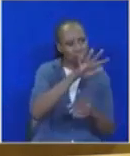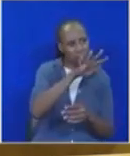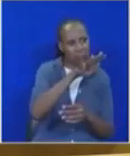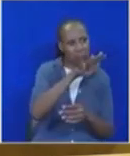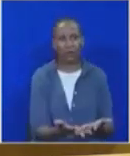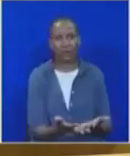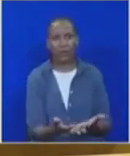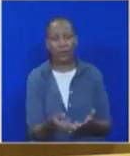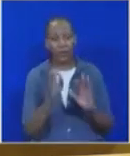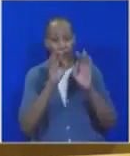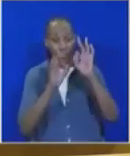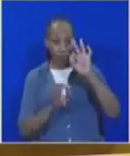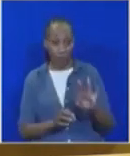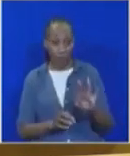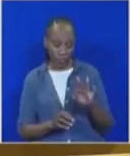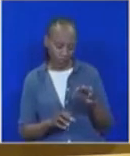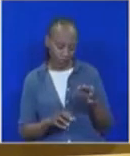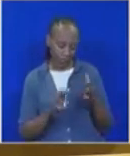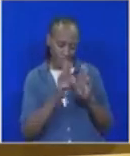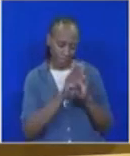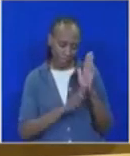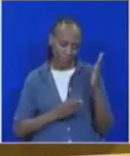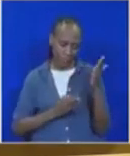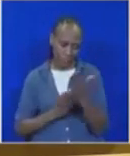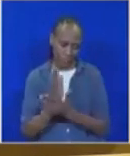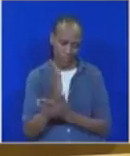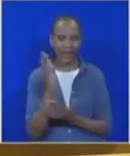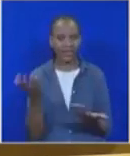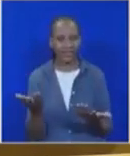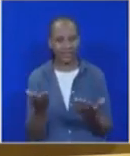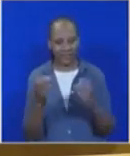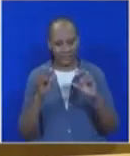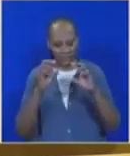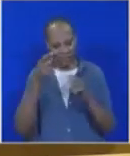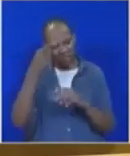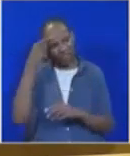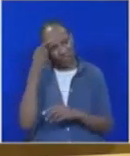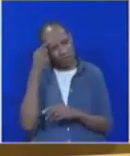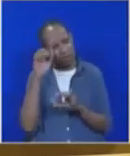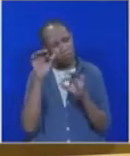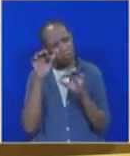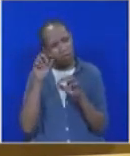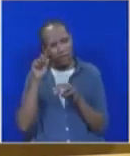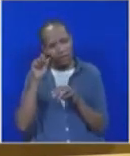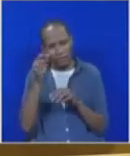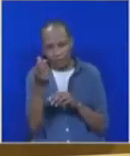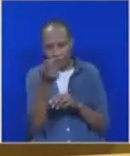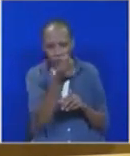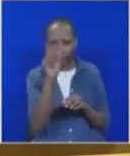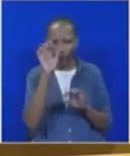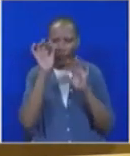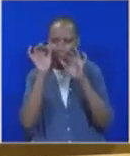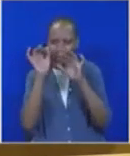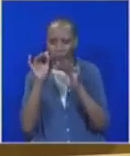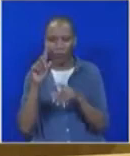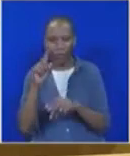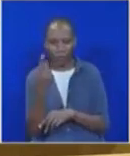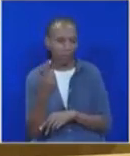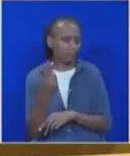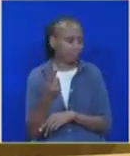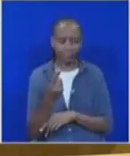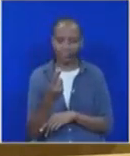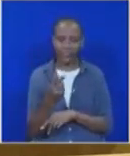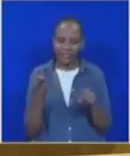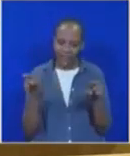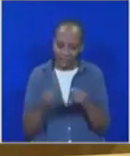when the Bill of Rights speaks of just and equitable compensation, it is not just thinking about individuals affected by expropriation. Money paid in